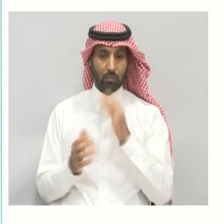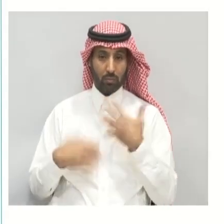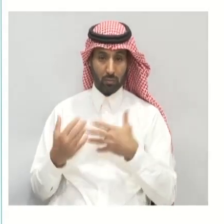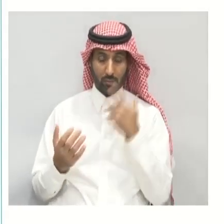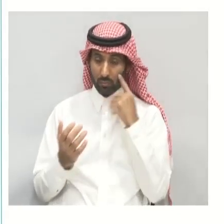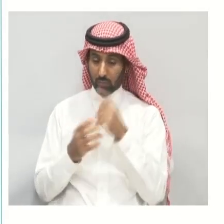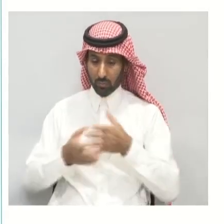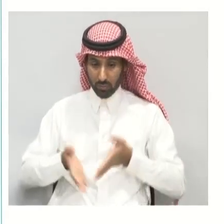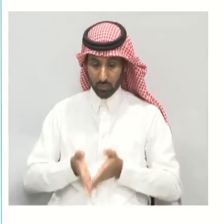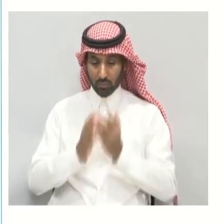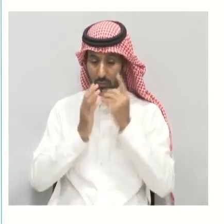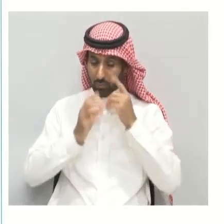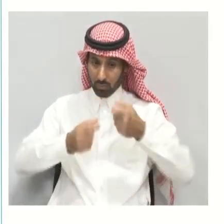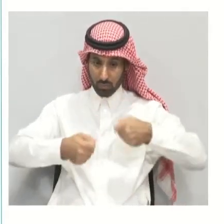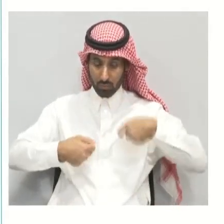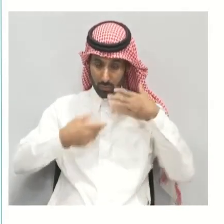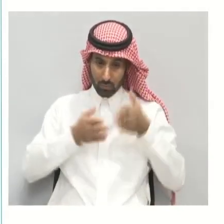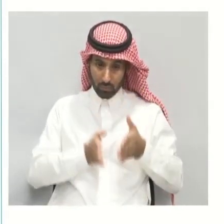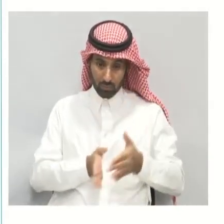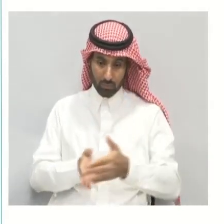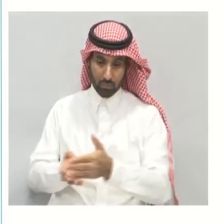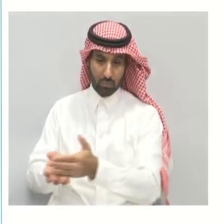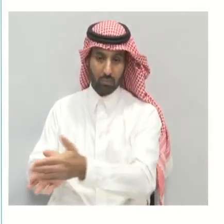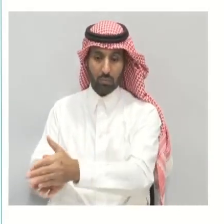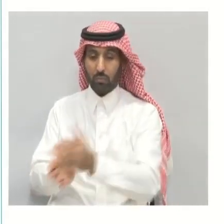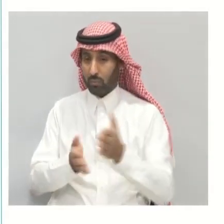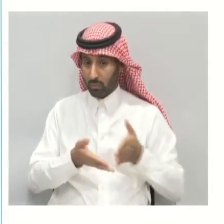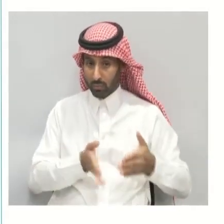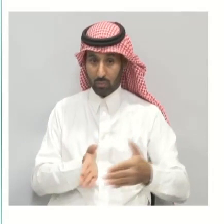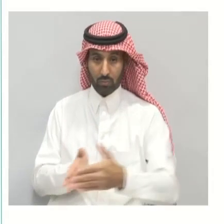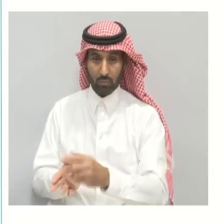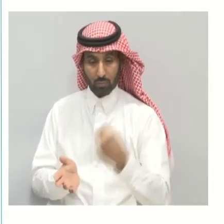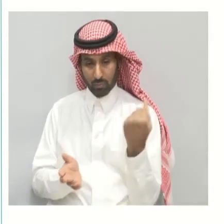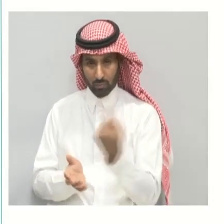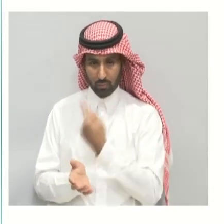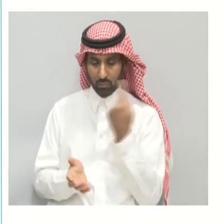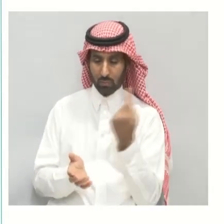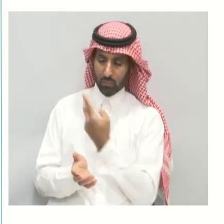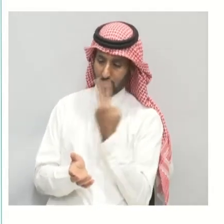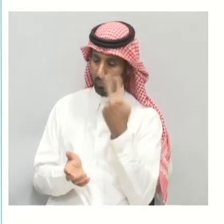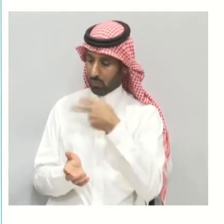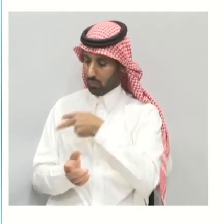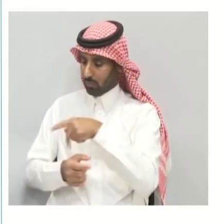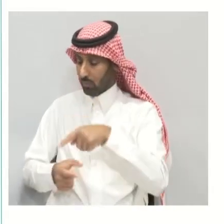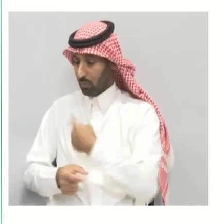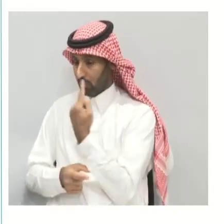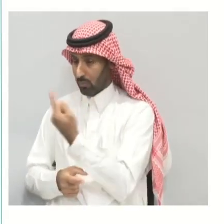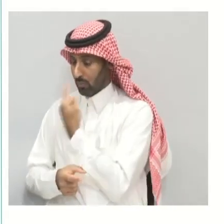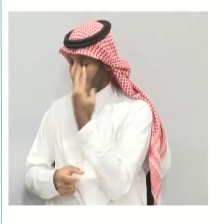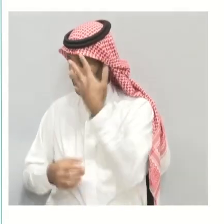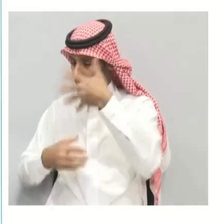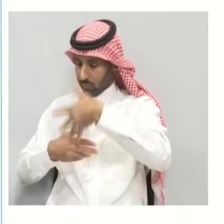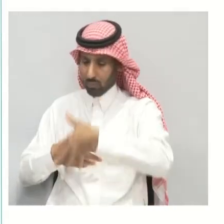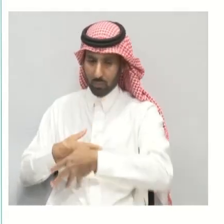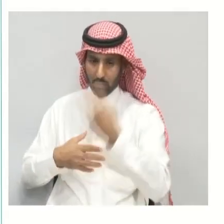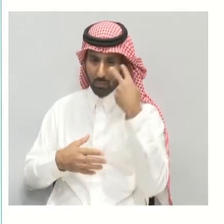exciting boat ride on the Iguazu River, a helicopter ride over the falls, this is the second attraction,